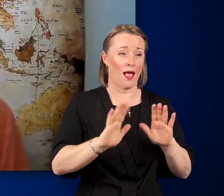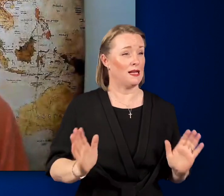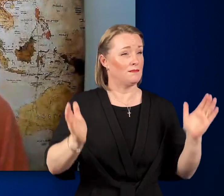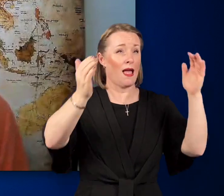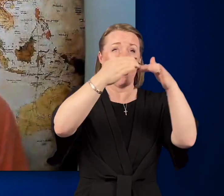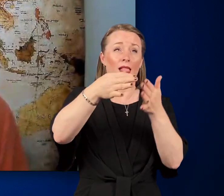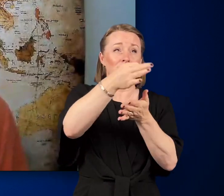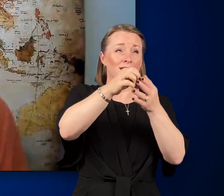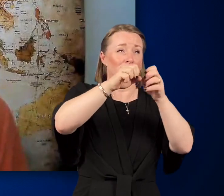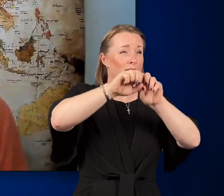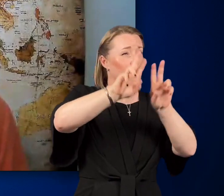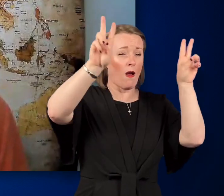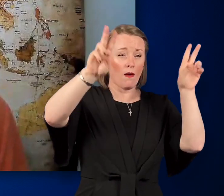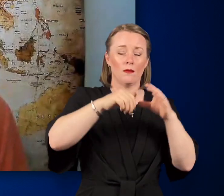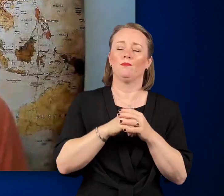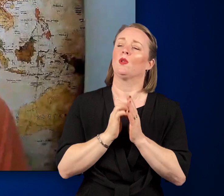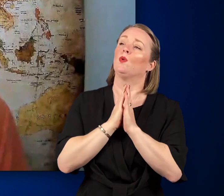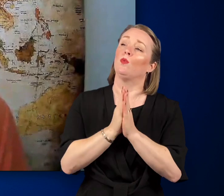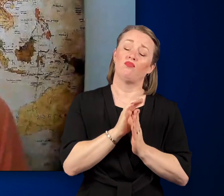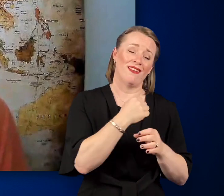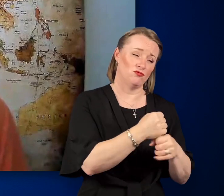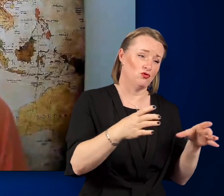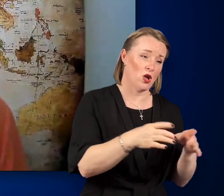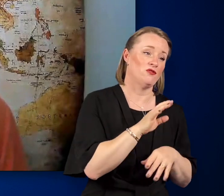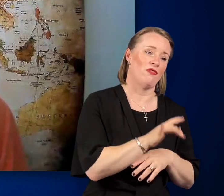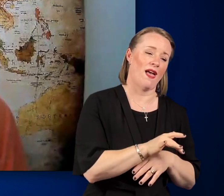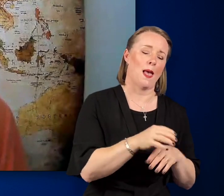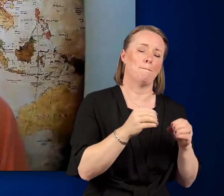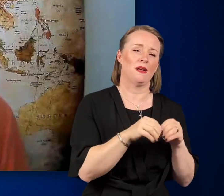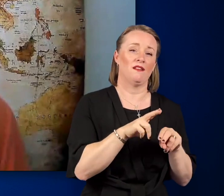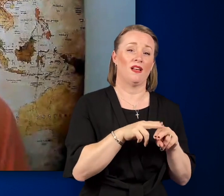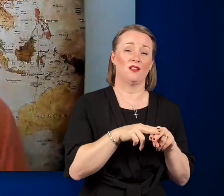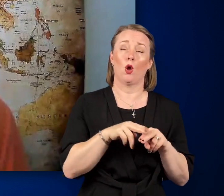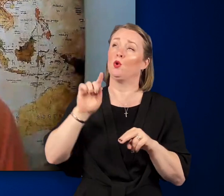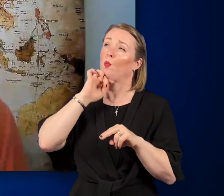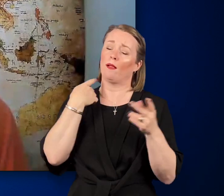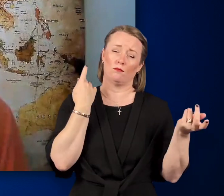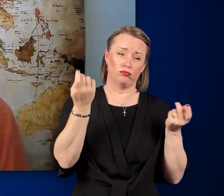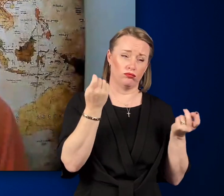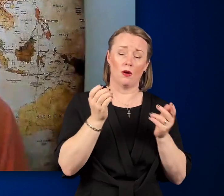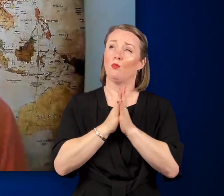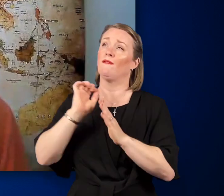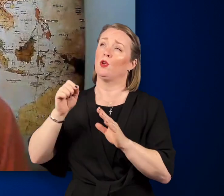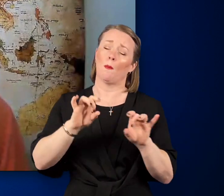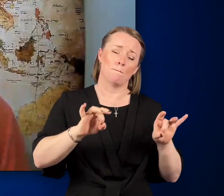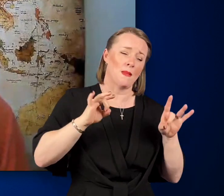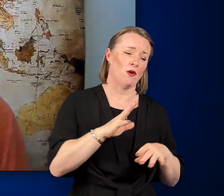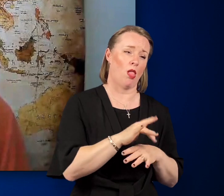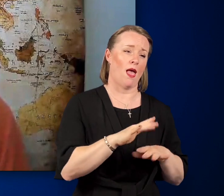Faso and the church into your hands. And we ask that you would do a miracle, Lord. Amen.